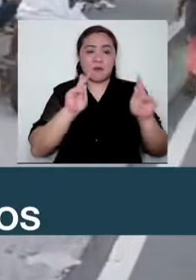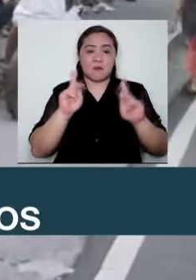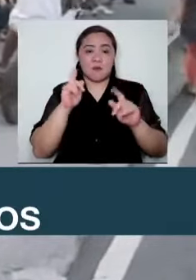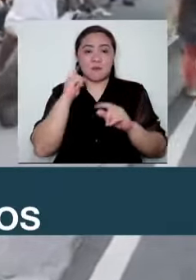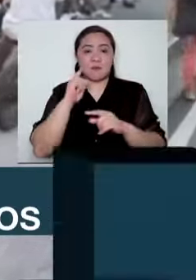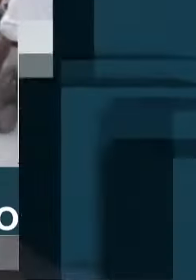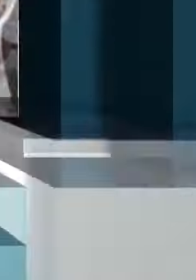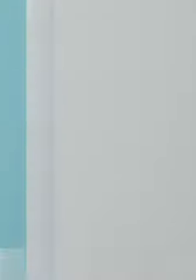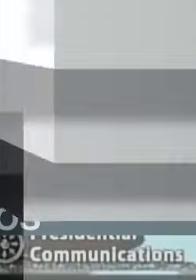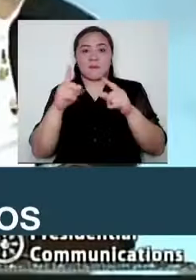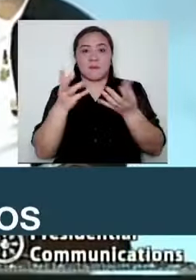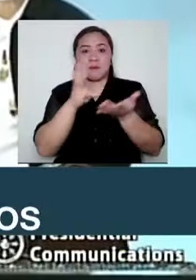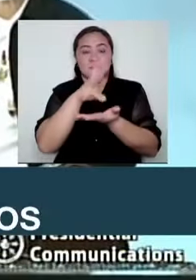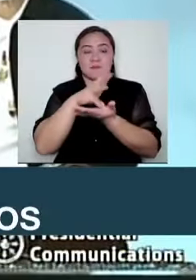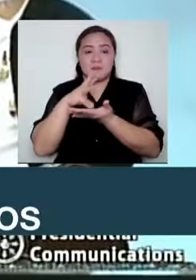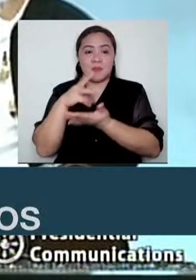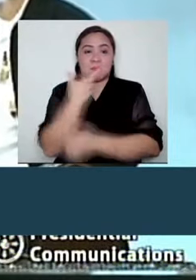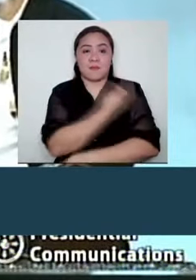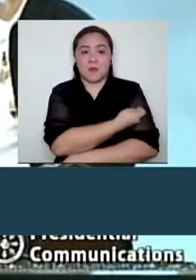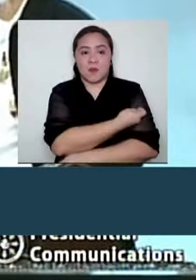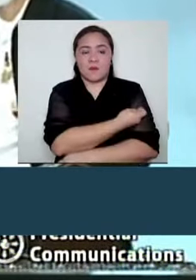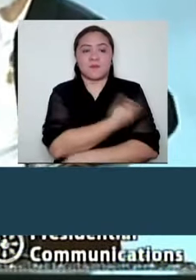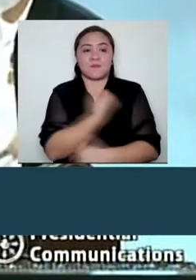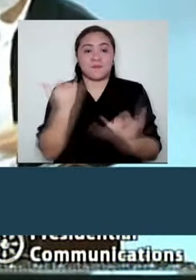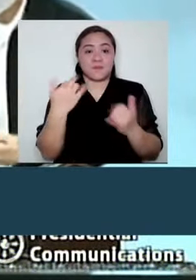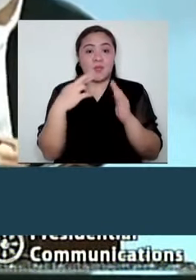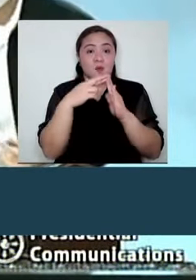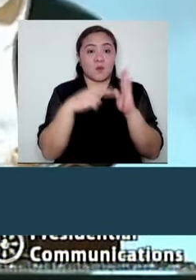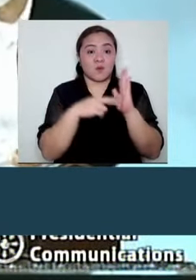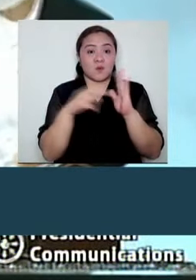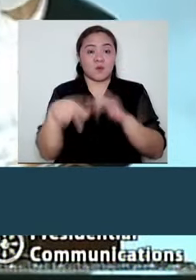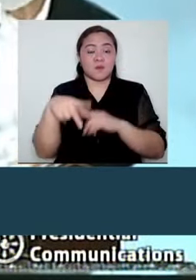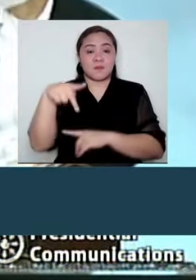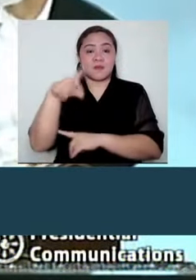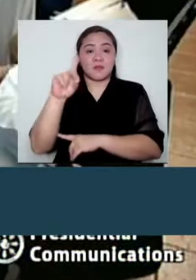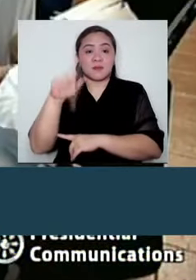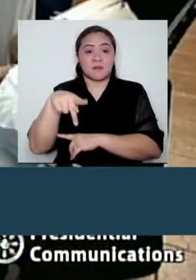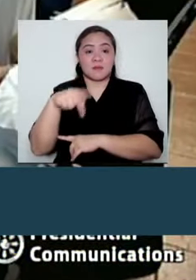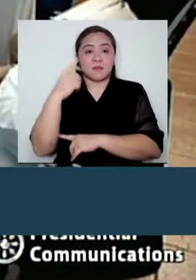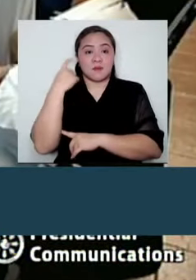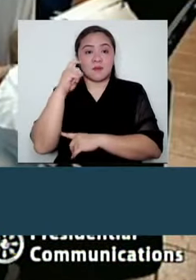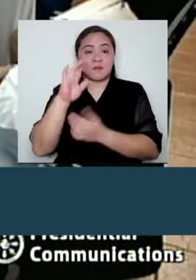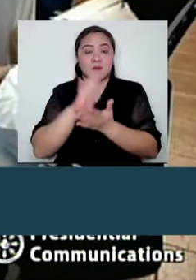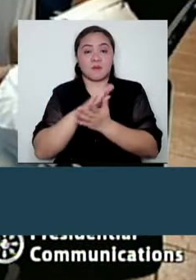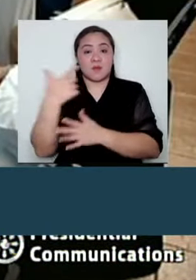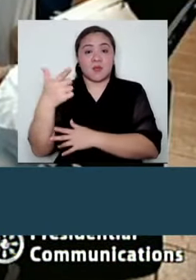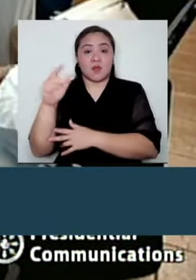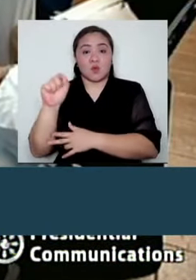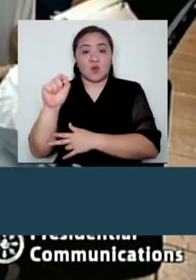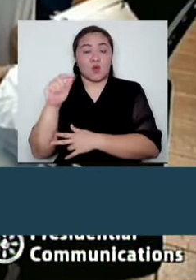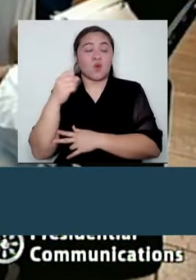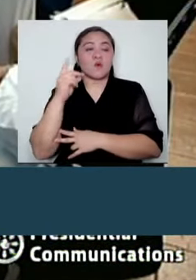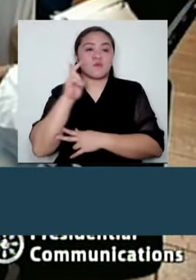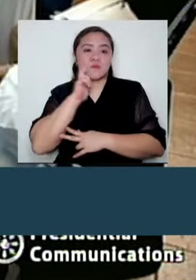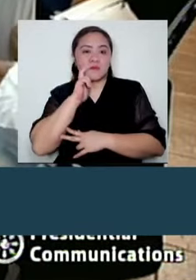sites. And the ruling BDP Laban Party leaning towards the Go Duterte